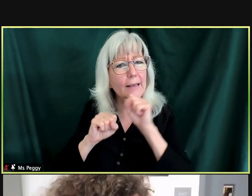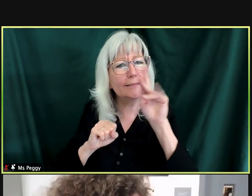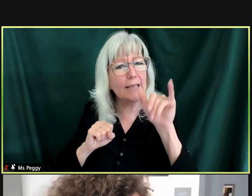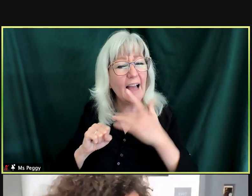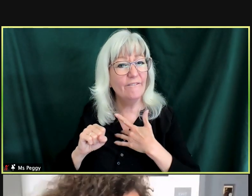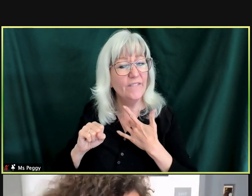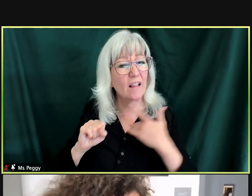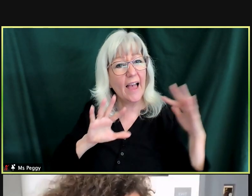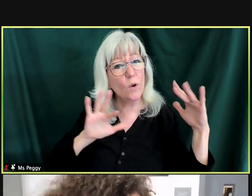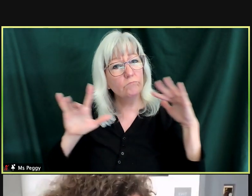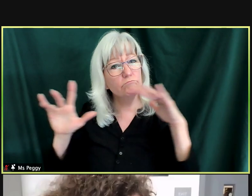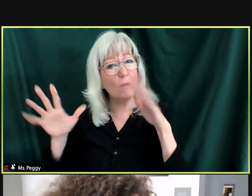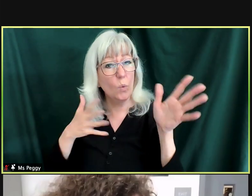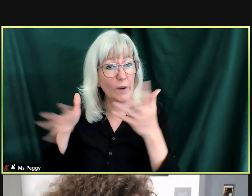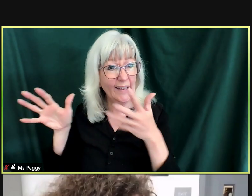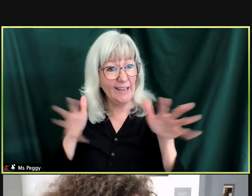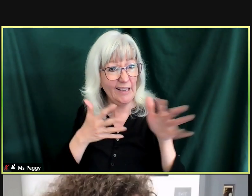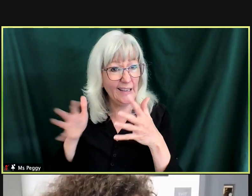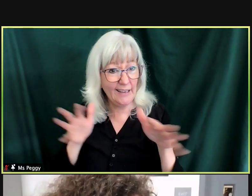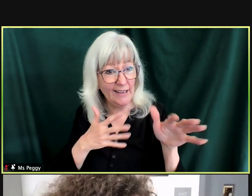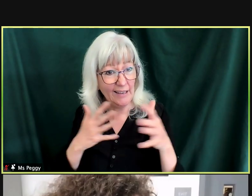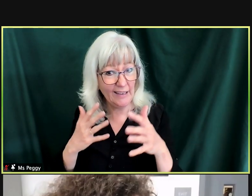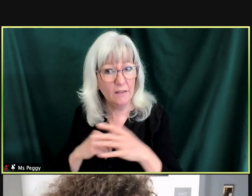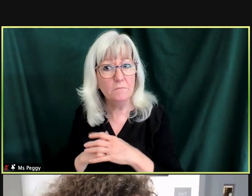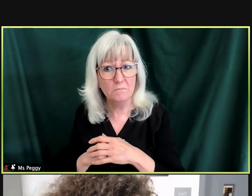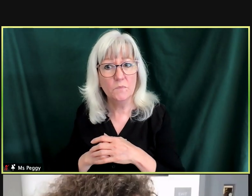like it's windy.